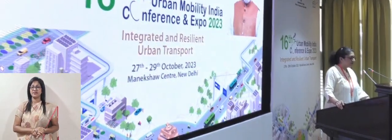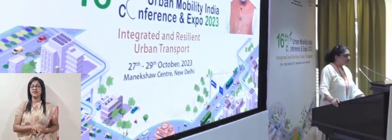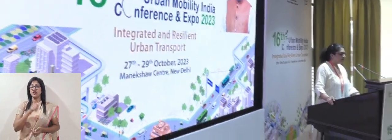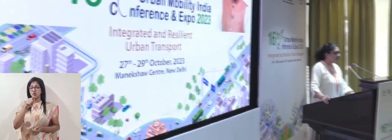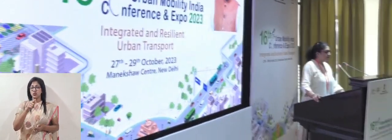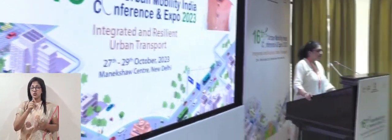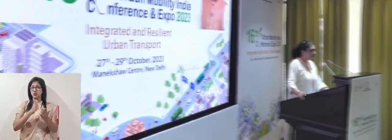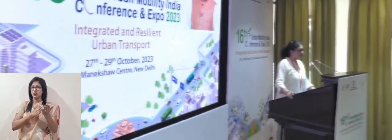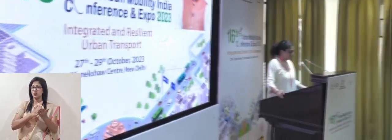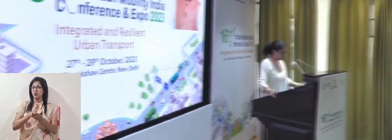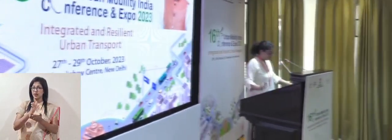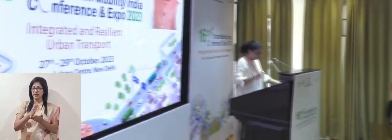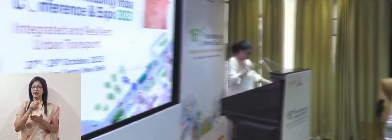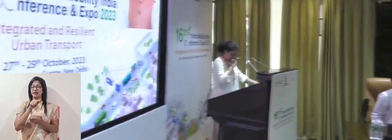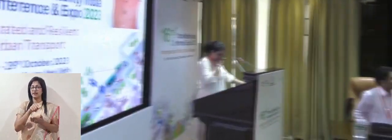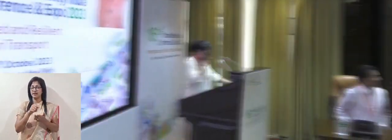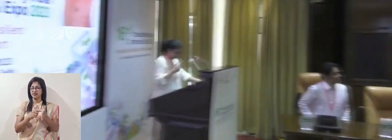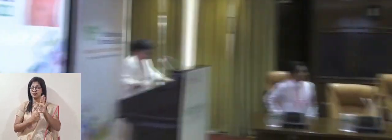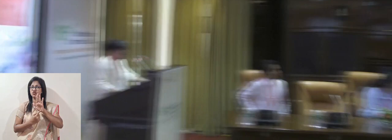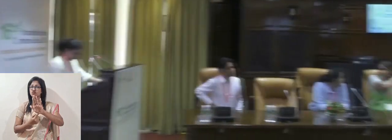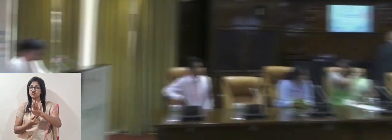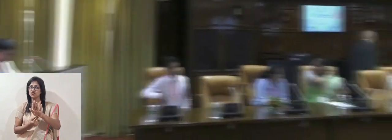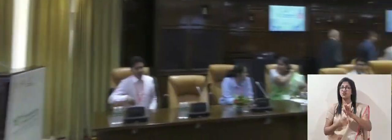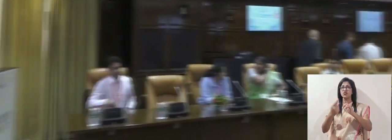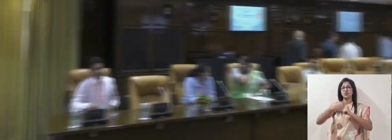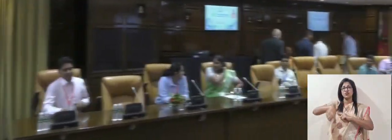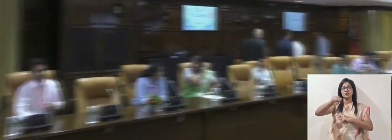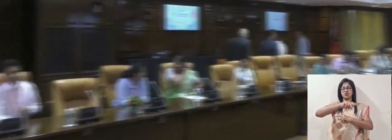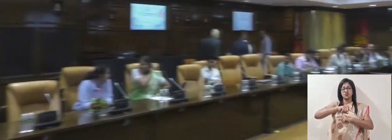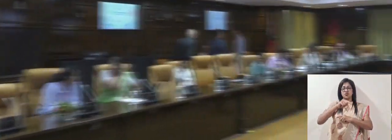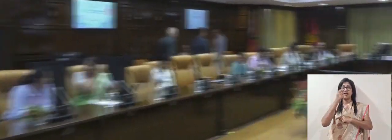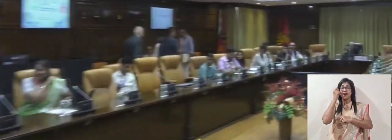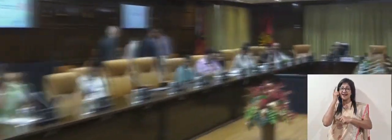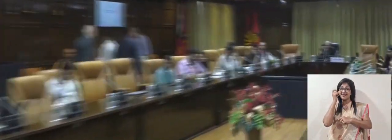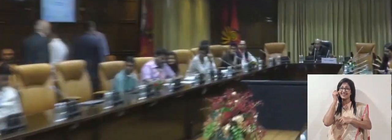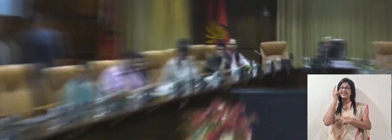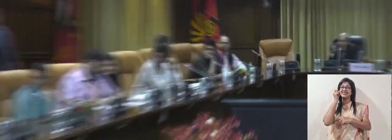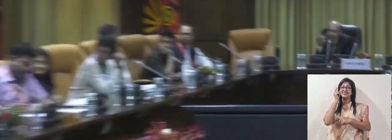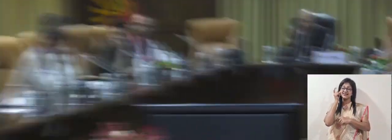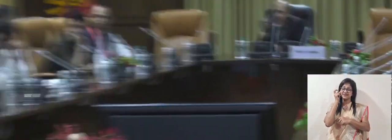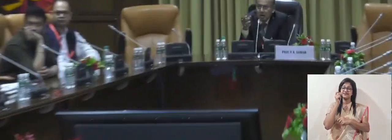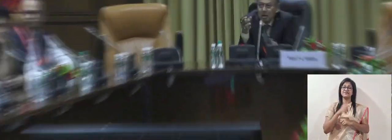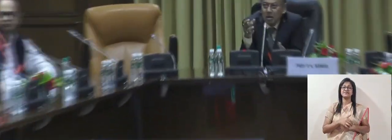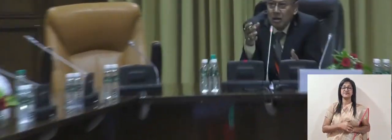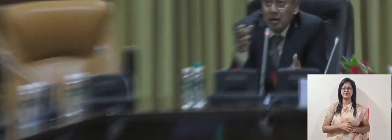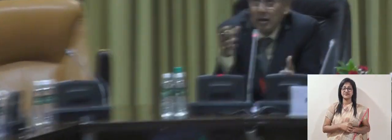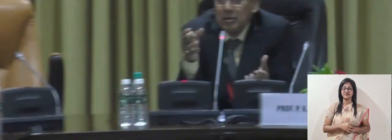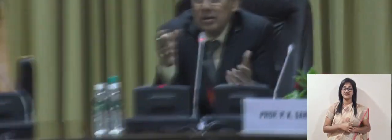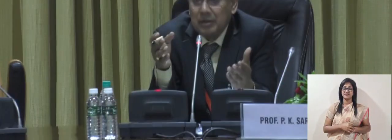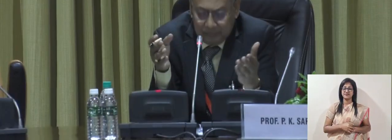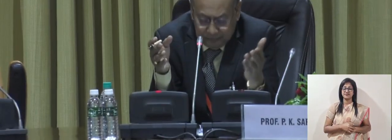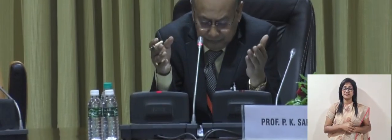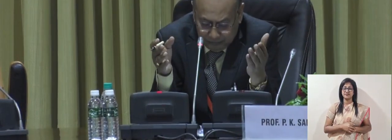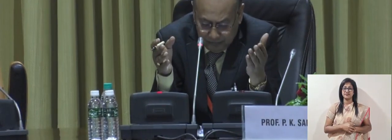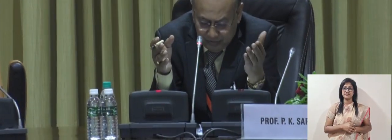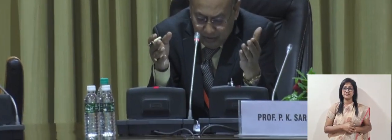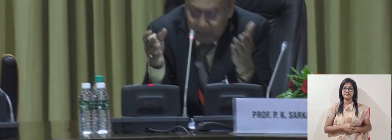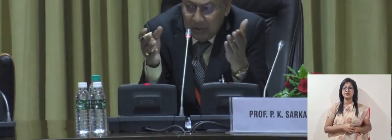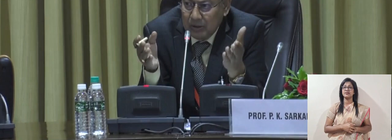you have made an approach to understand the necessity of having